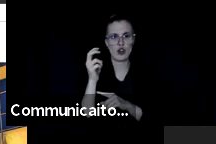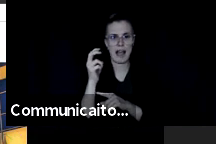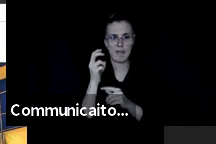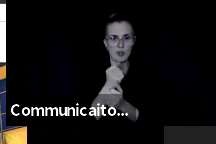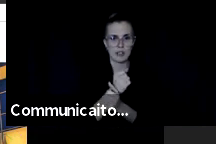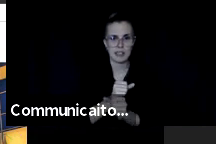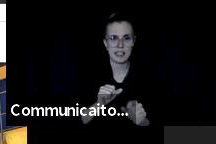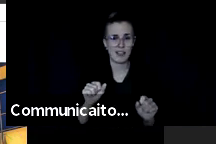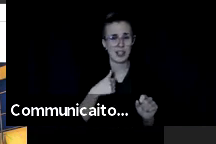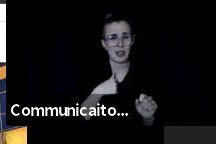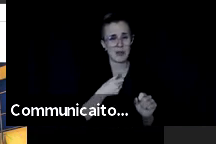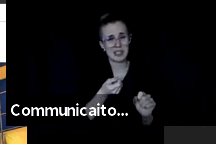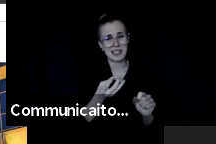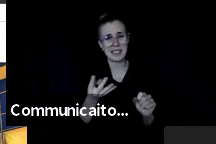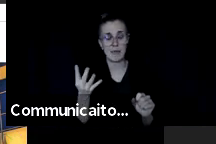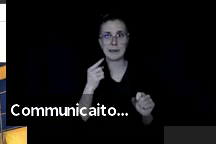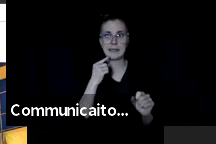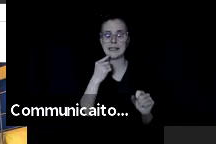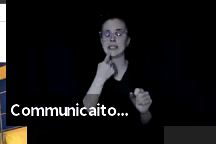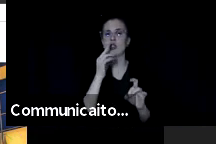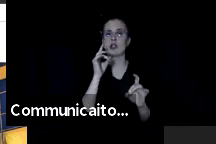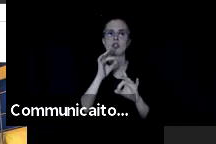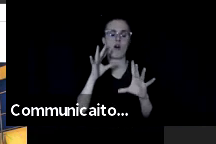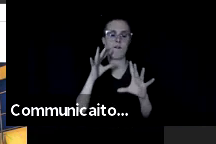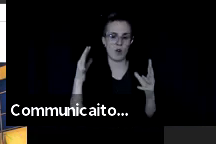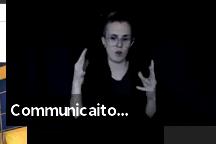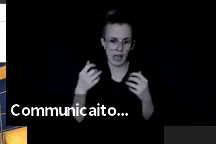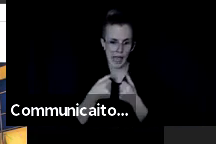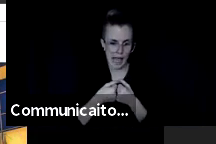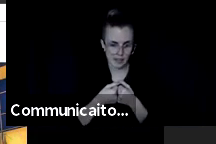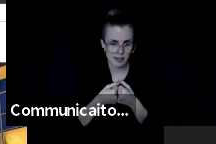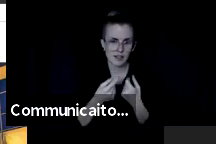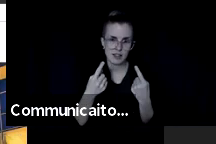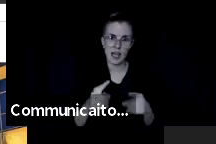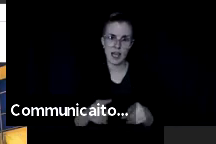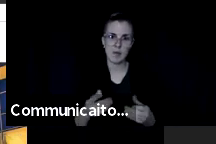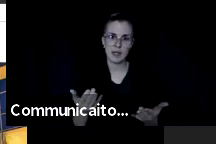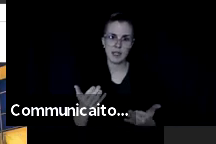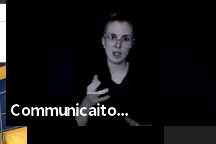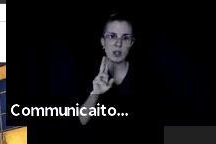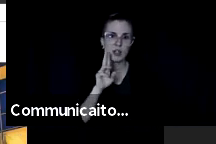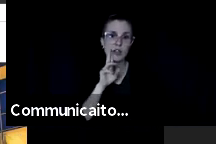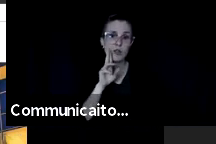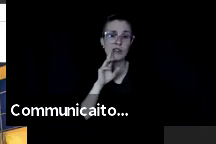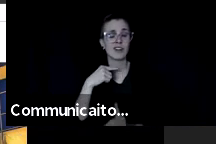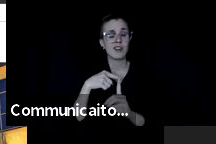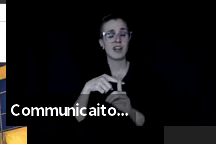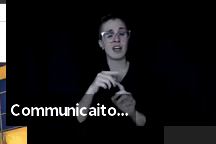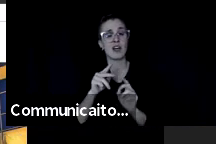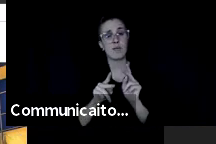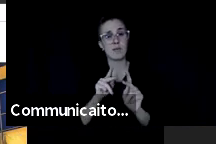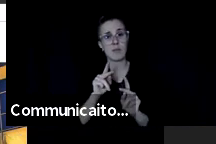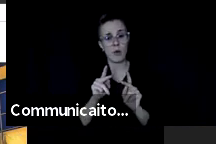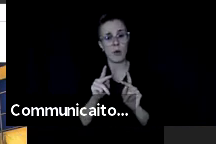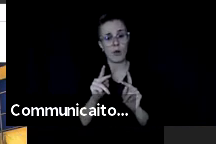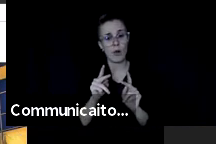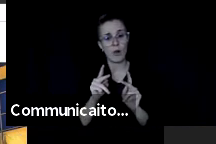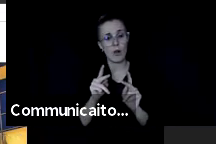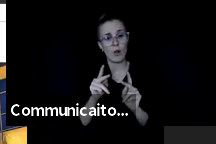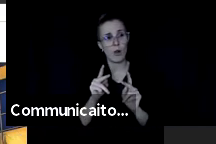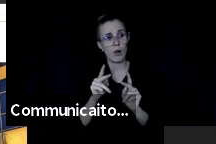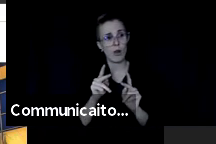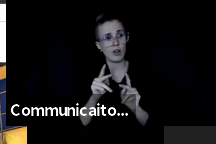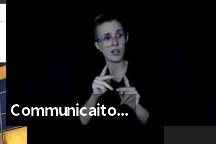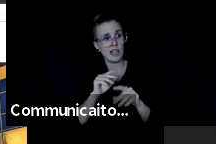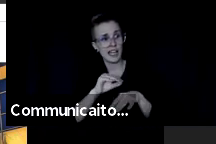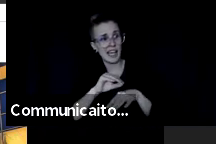high-profile crashes here in Houston. And people, of course, that affected people who